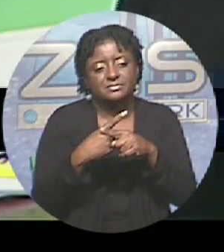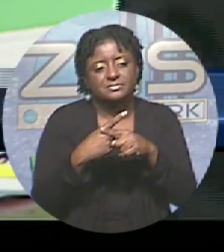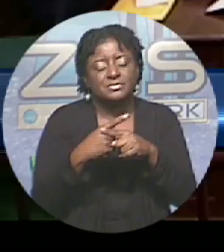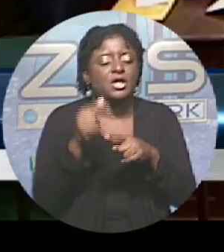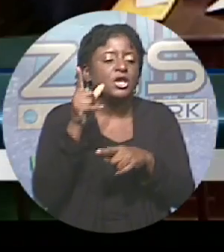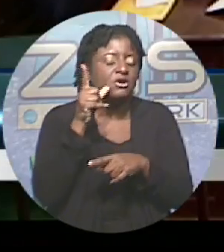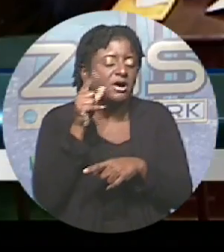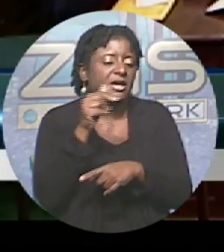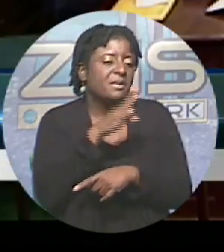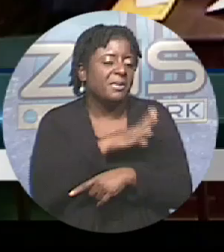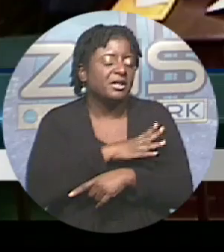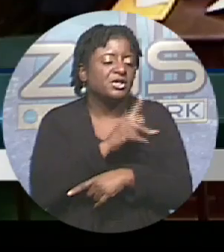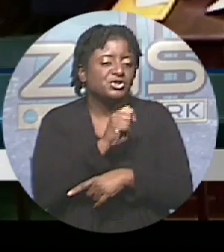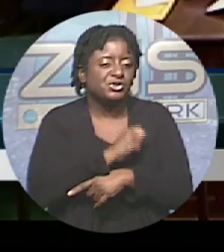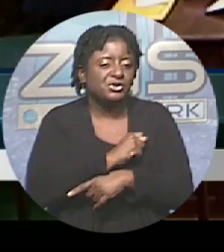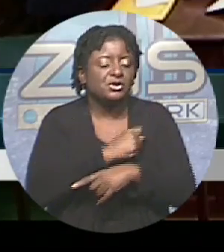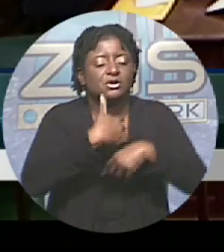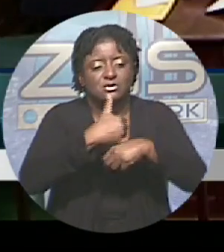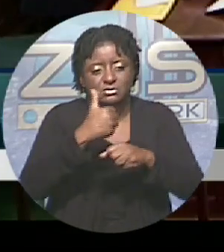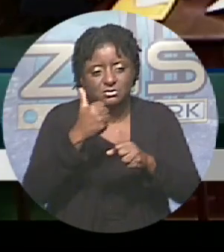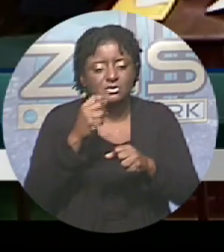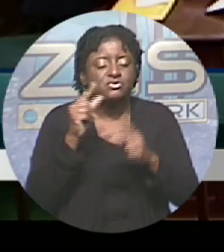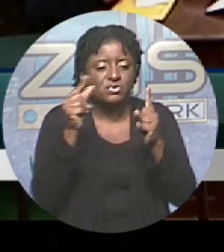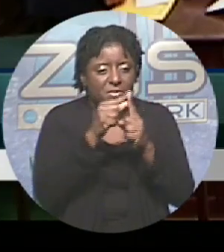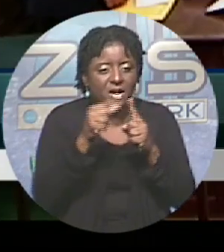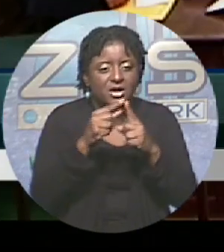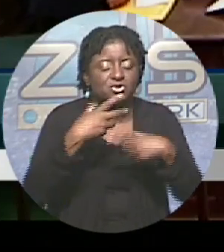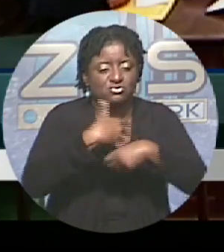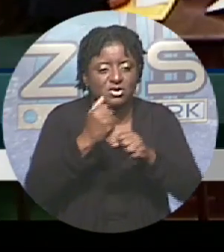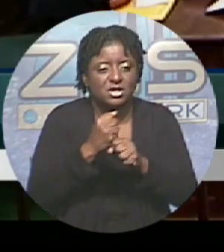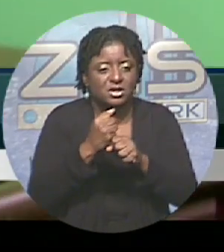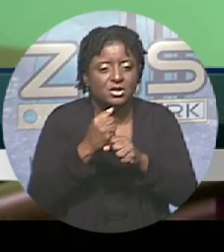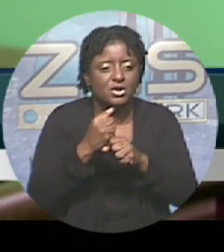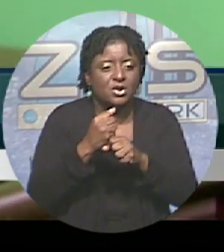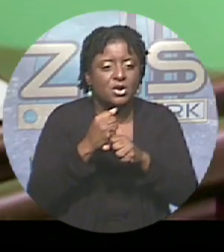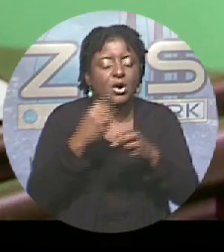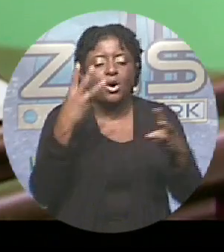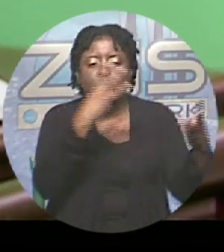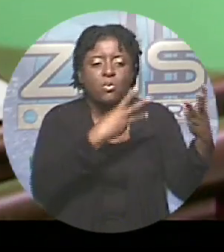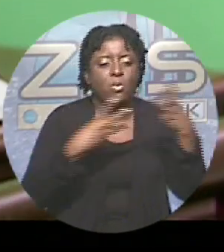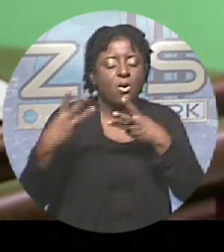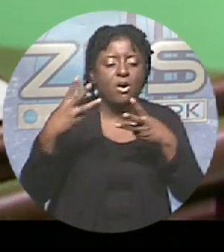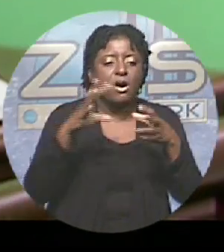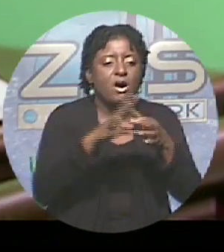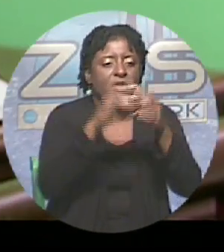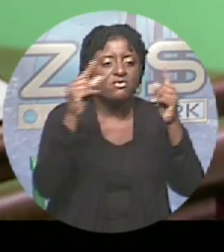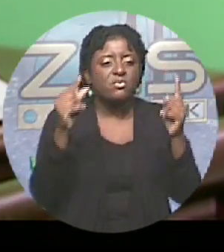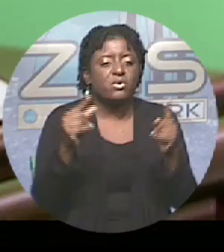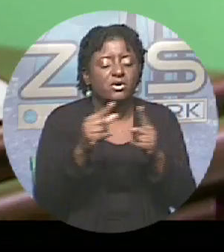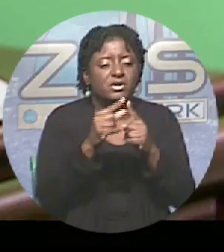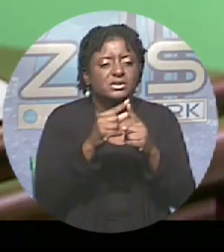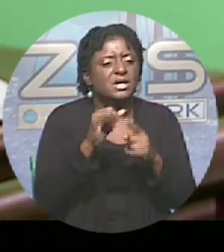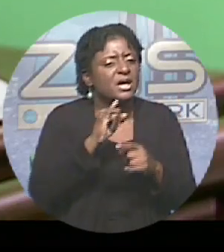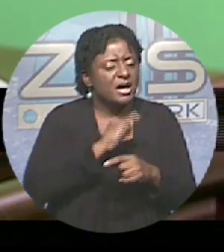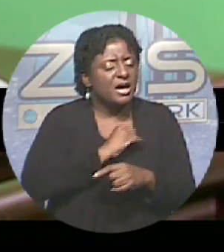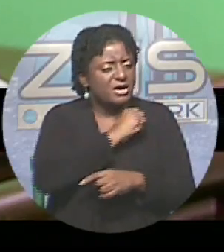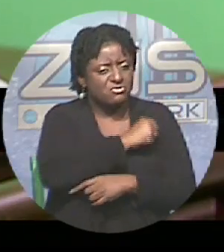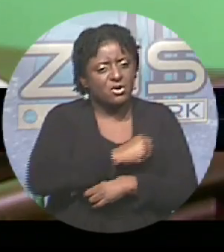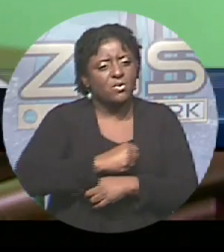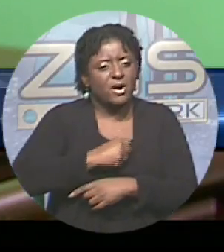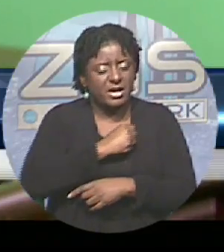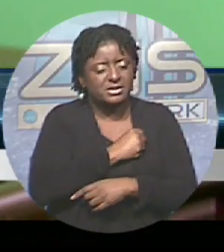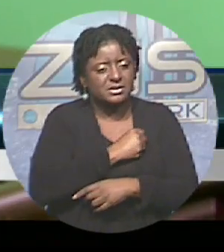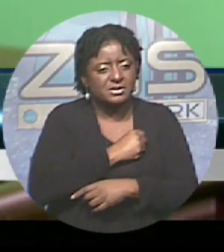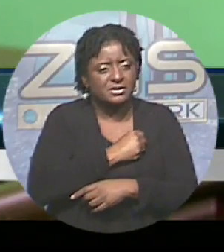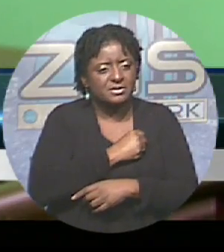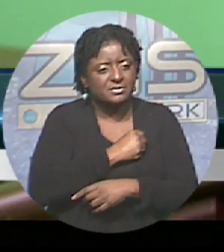Butler Turner, that sparked a war of words across the House of Assembly Wednesday. I regret, with respect to Mr. Speaker, that